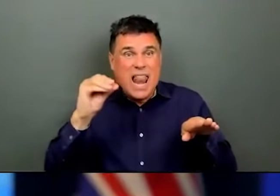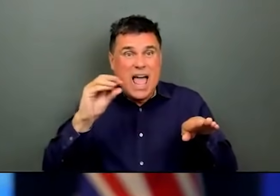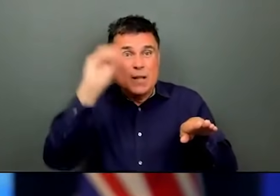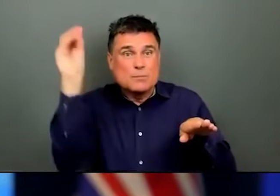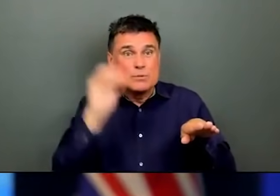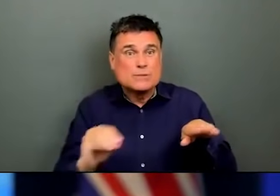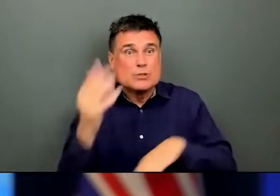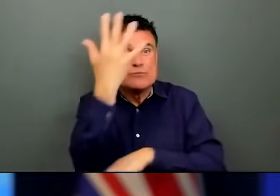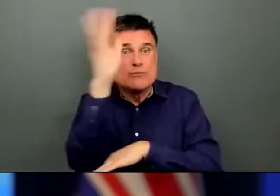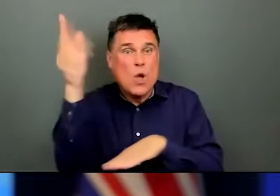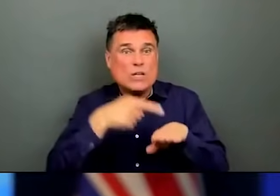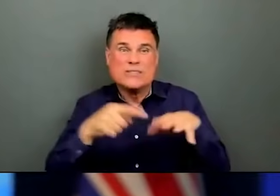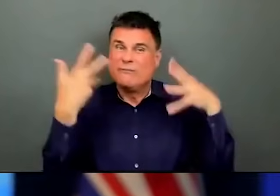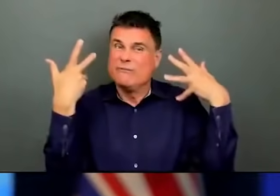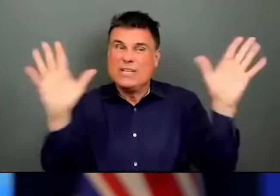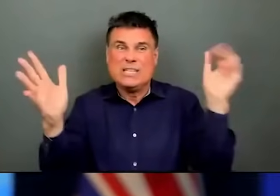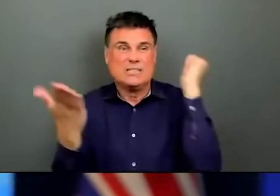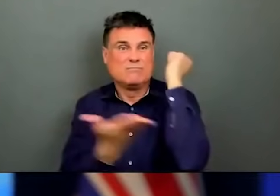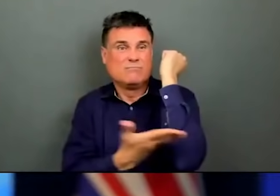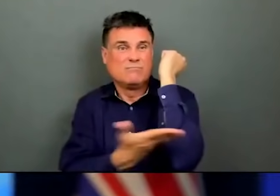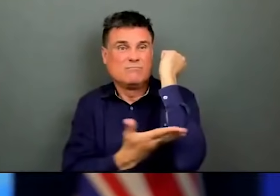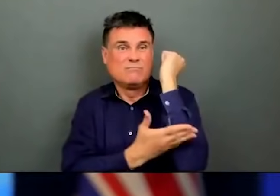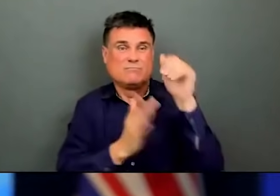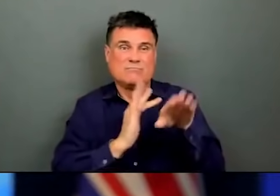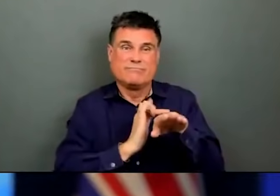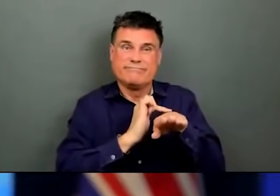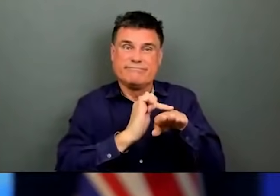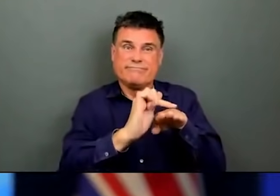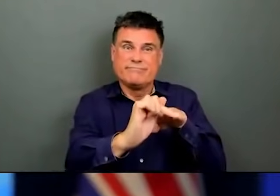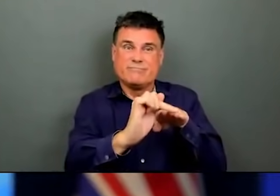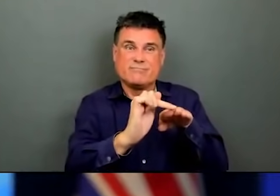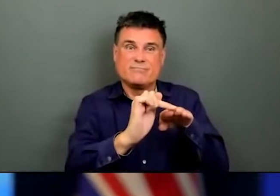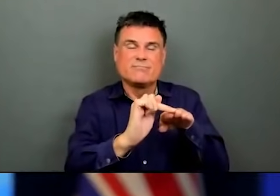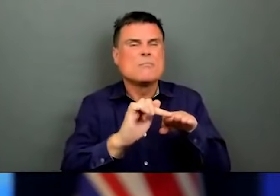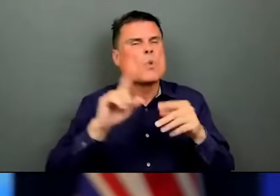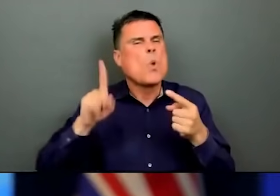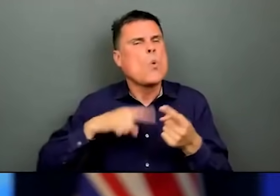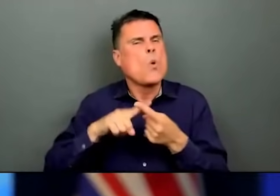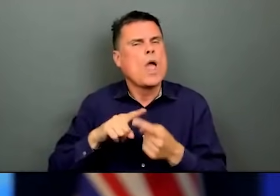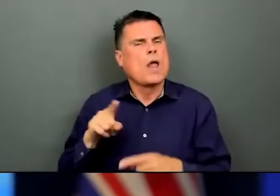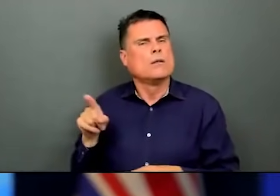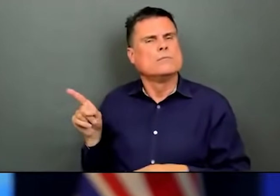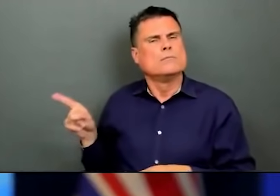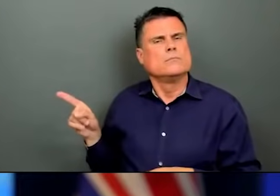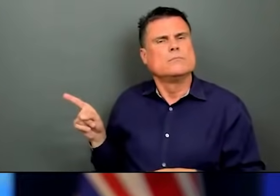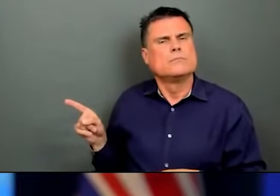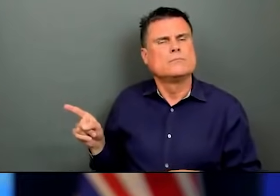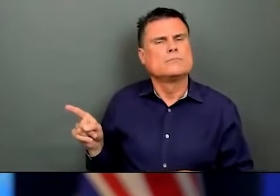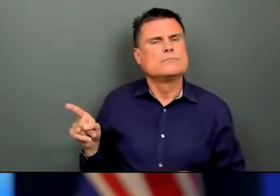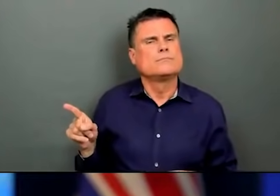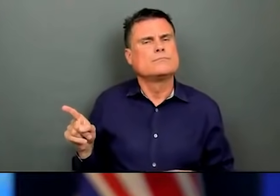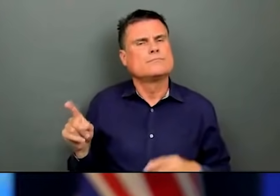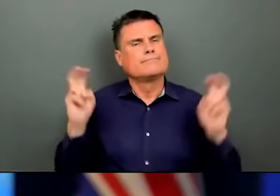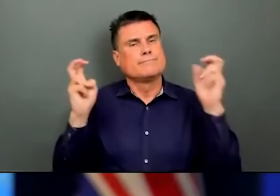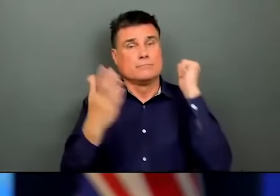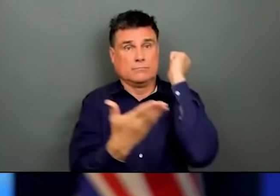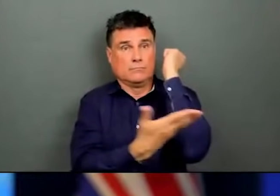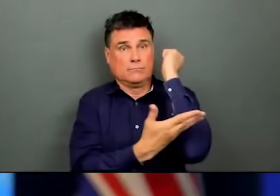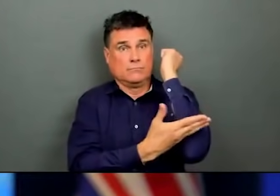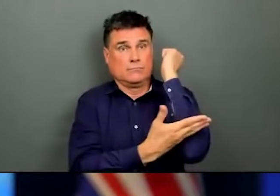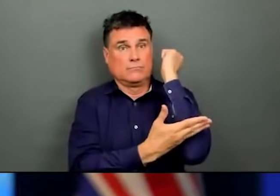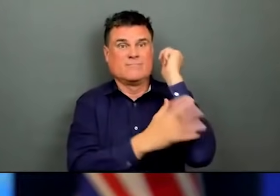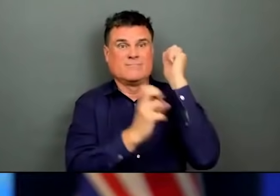going to follow the roadmap that was laid out by Gourlay and Merkel. We've embraced the recommendations. It was a thoughtful report. It